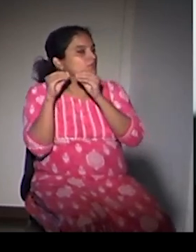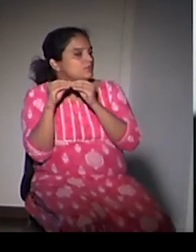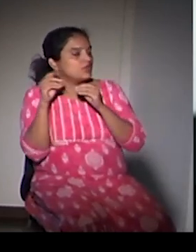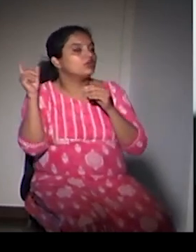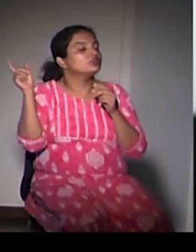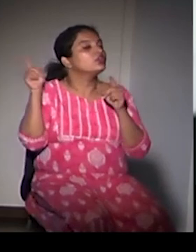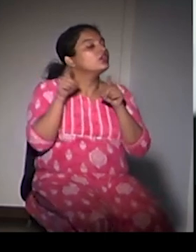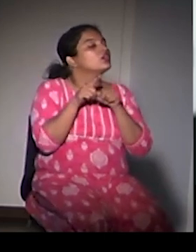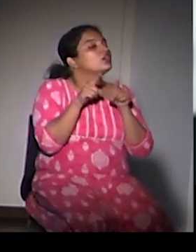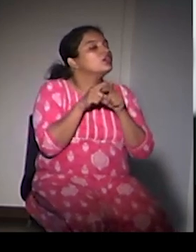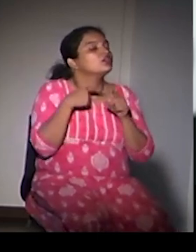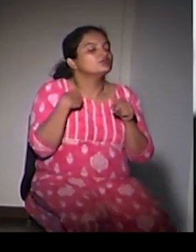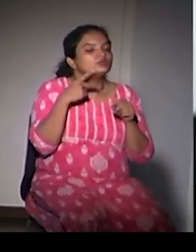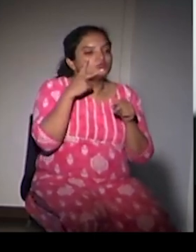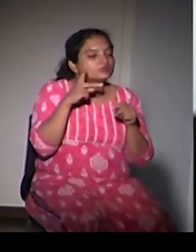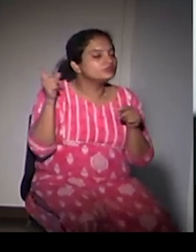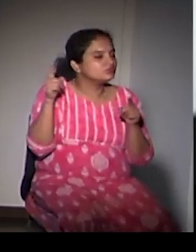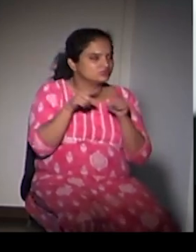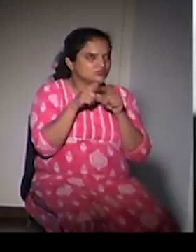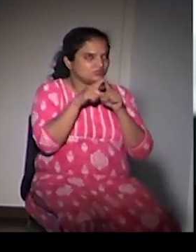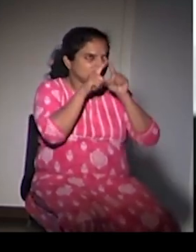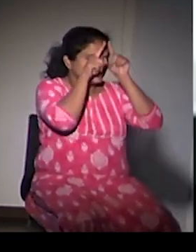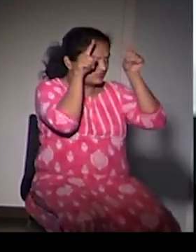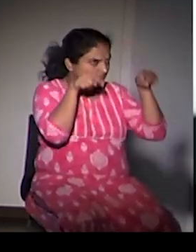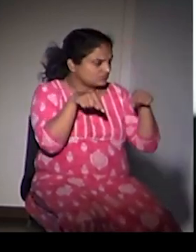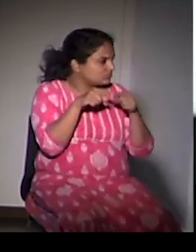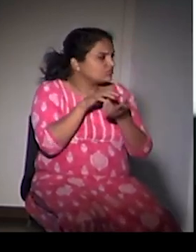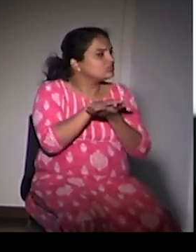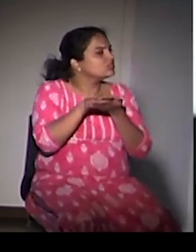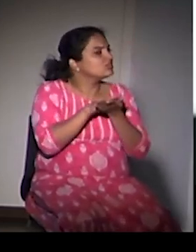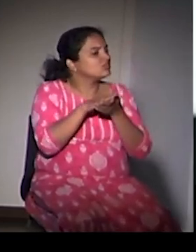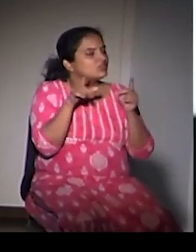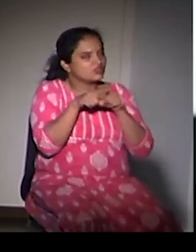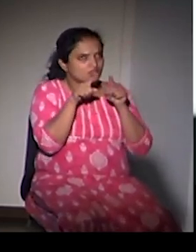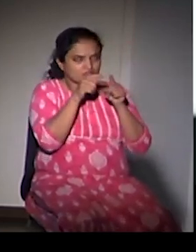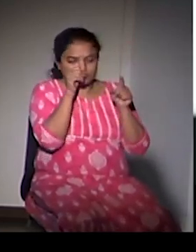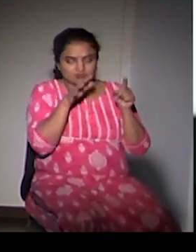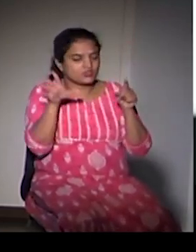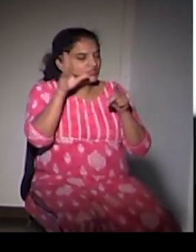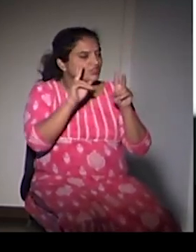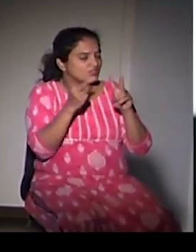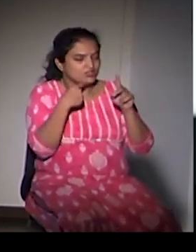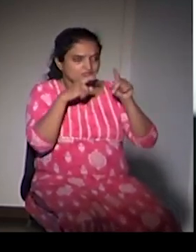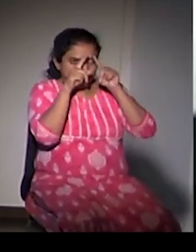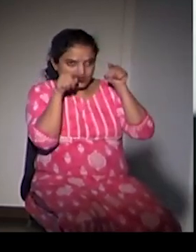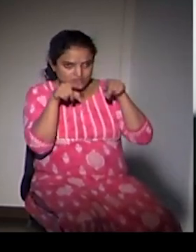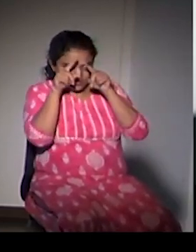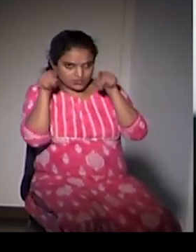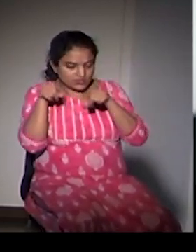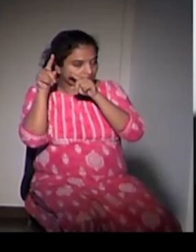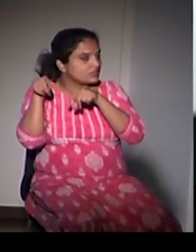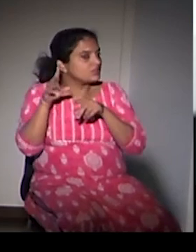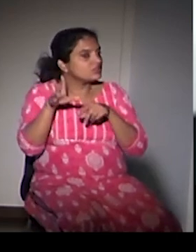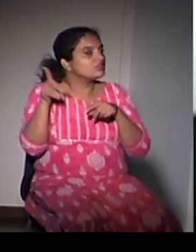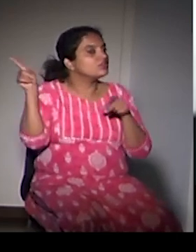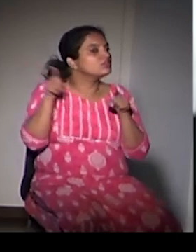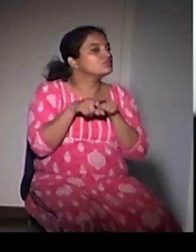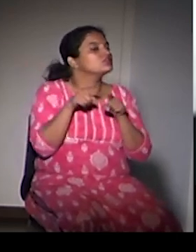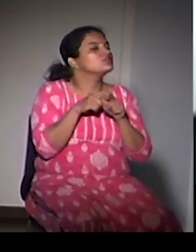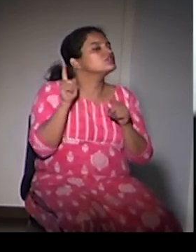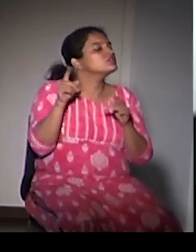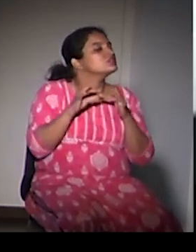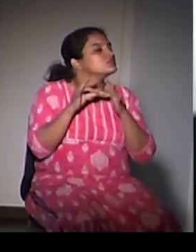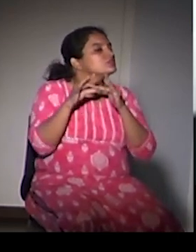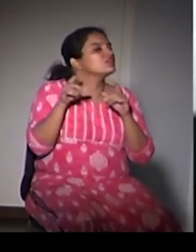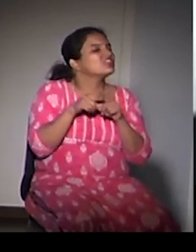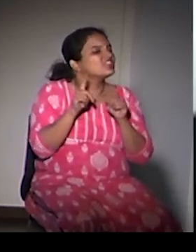There are really no other tiles like this in the whole of India, and so they're really totally unique. They're